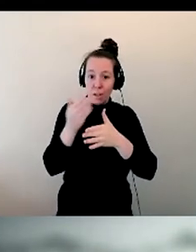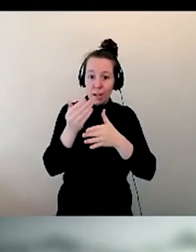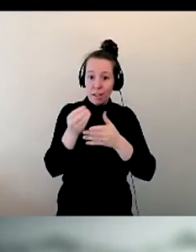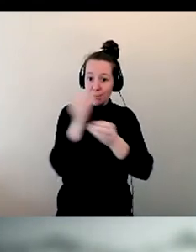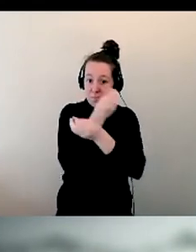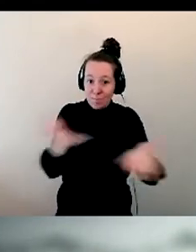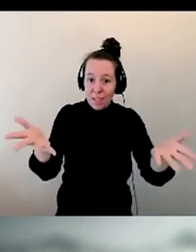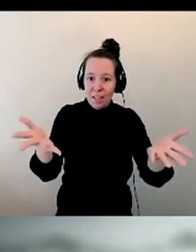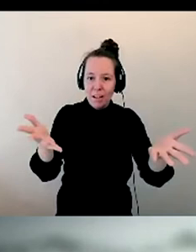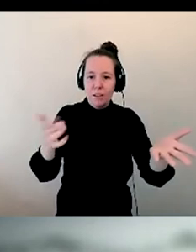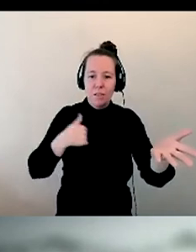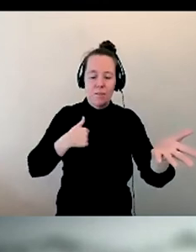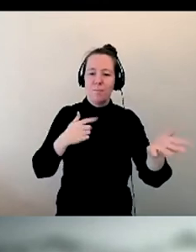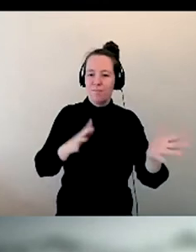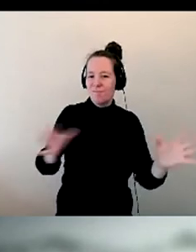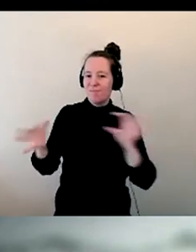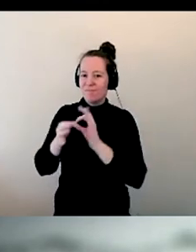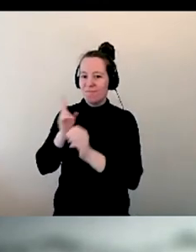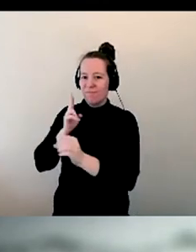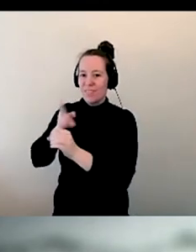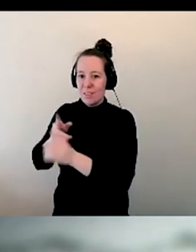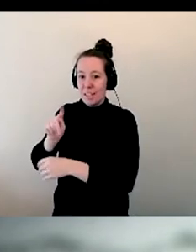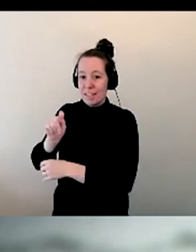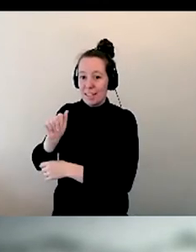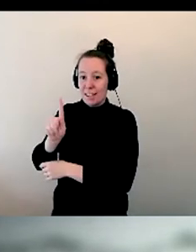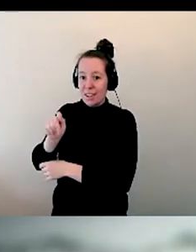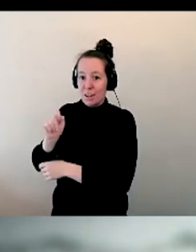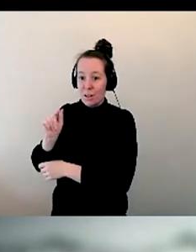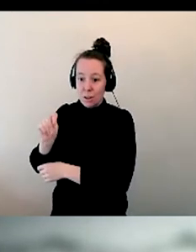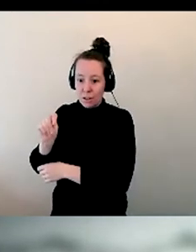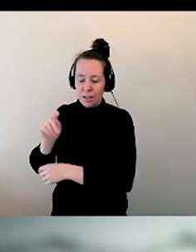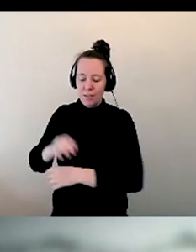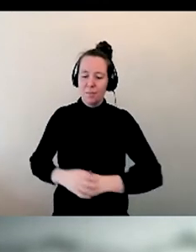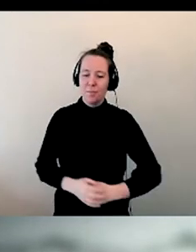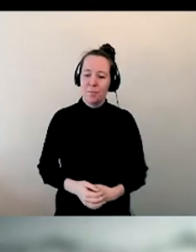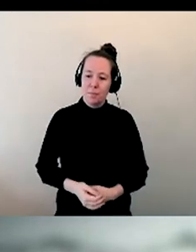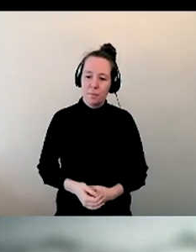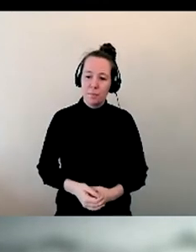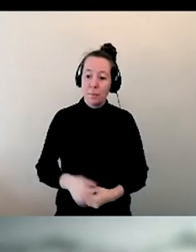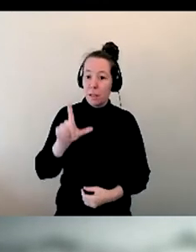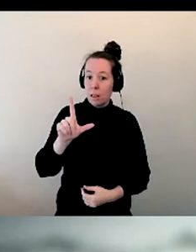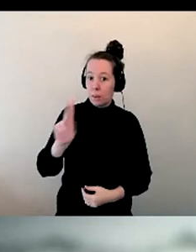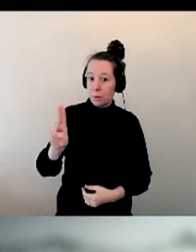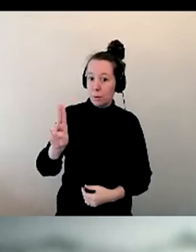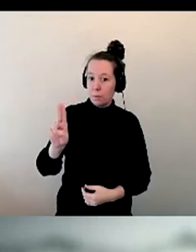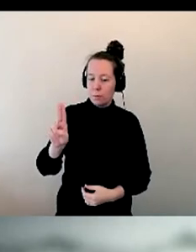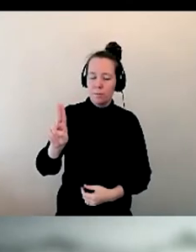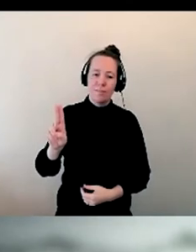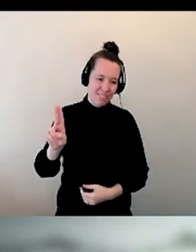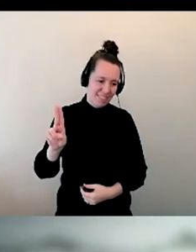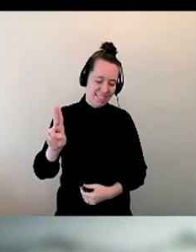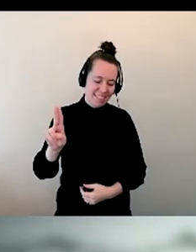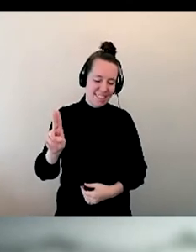Okay, thanks. What about you, Lou? My story is pretty much similar to everyone else. I got bored during